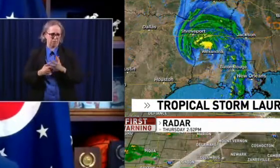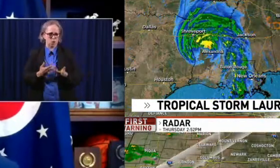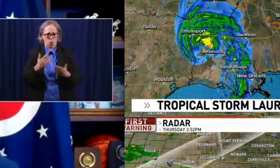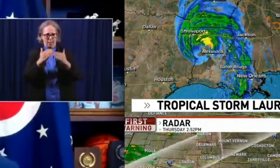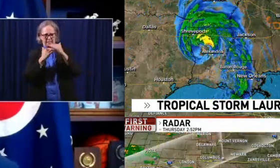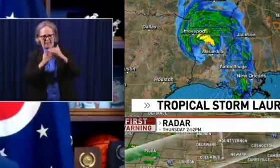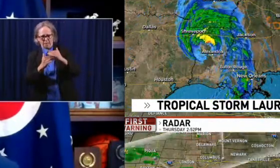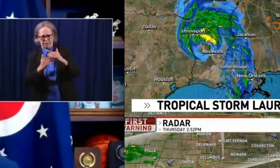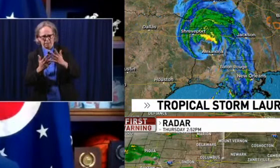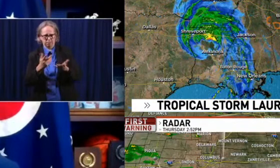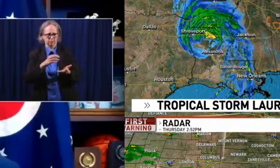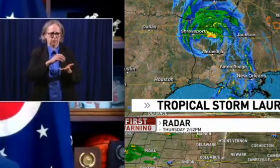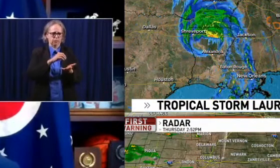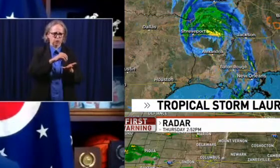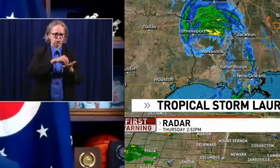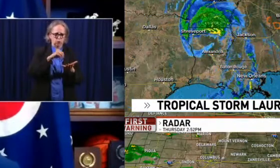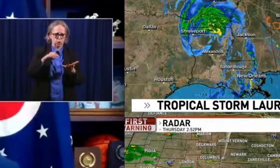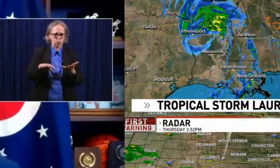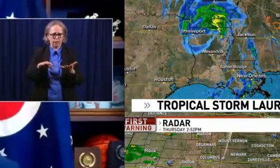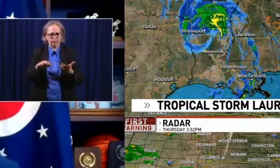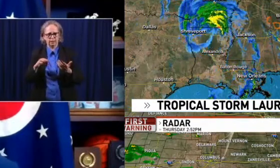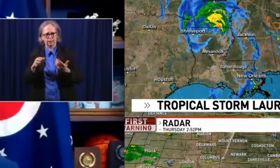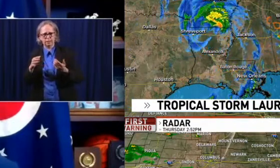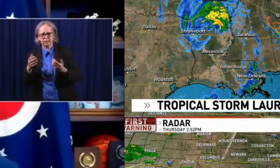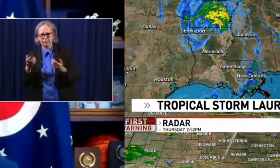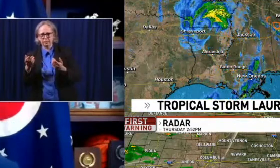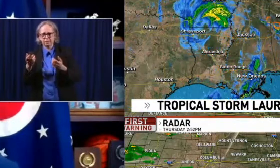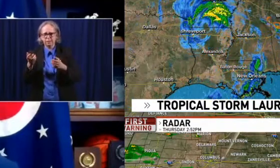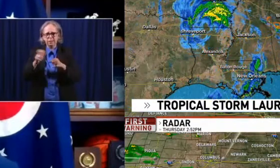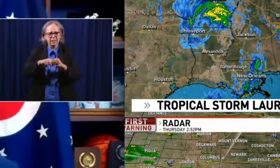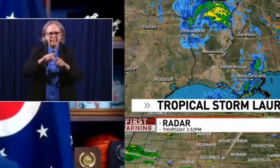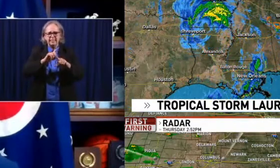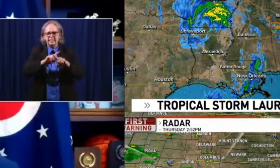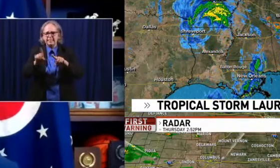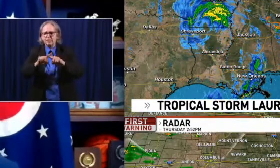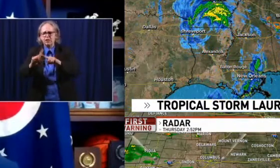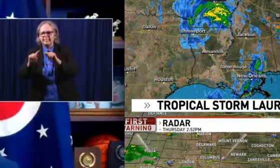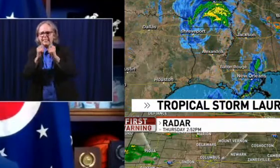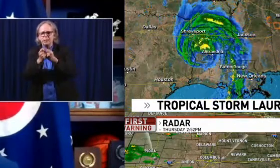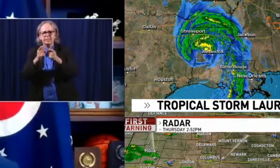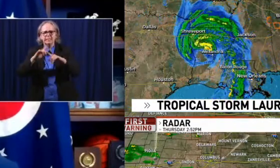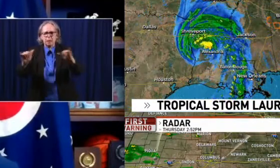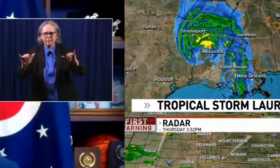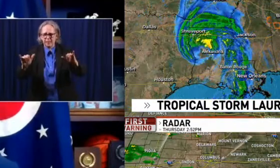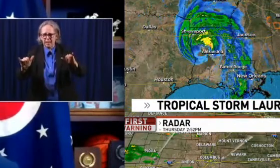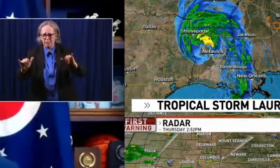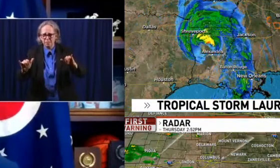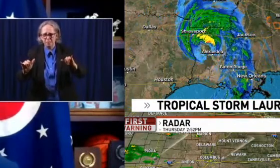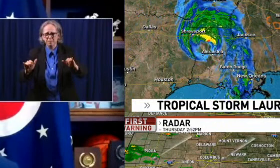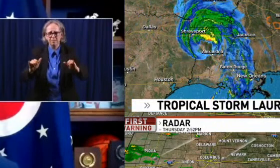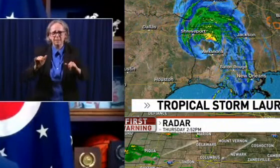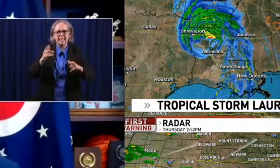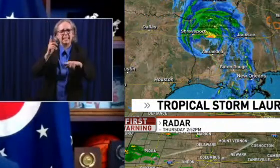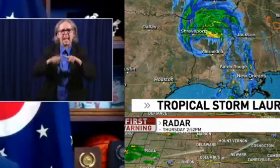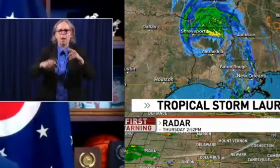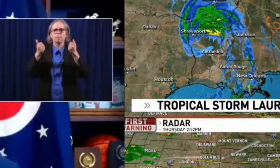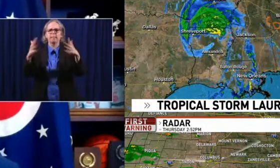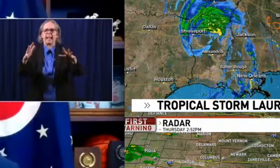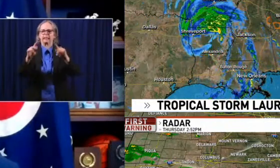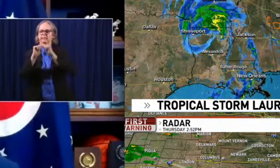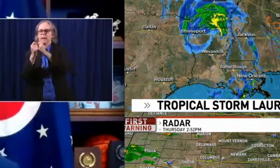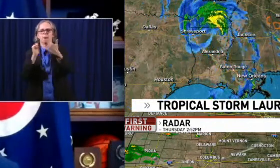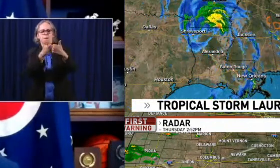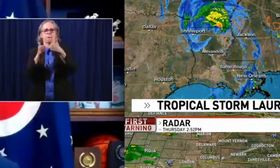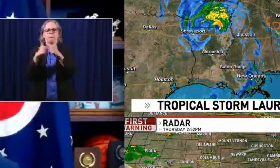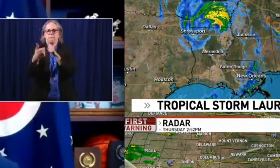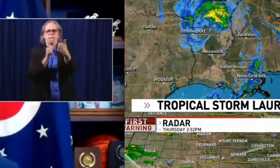day. And how it will read is, it says basically, to limit exposure of players, sports participants shall not